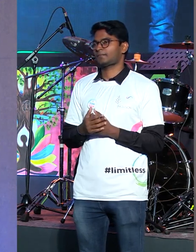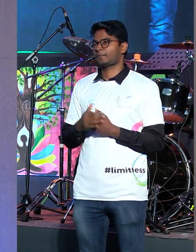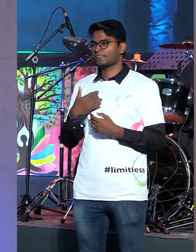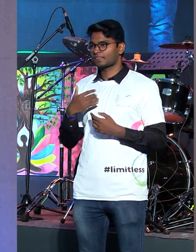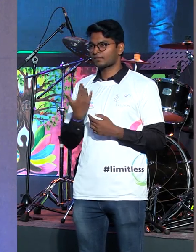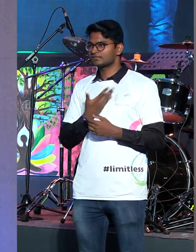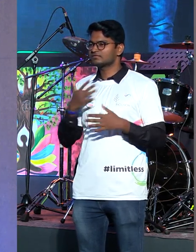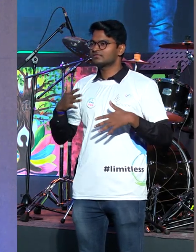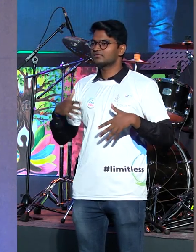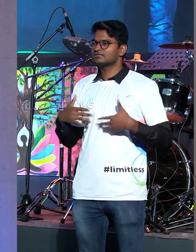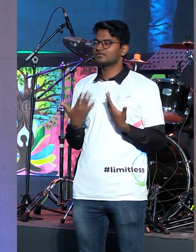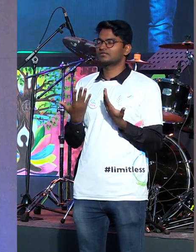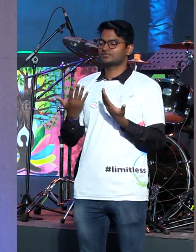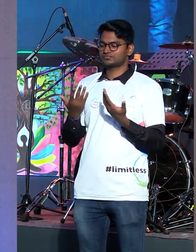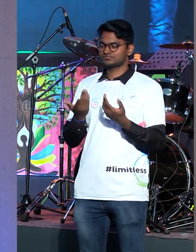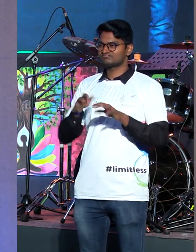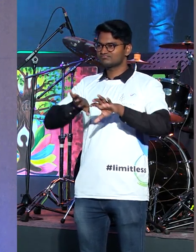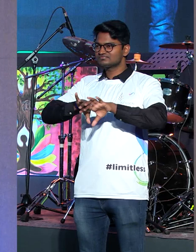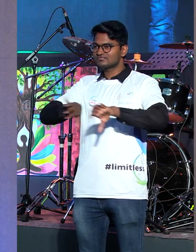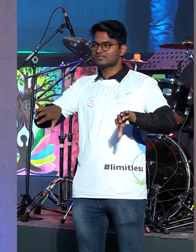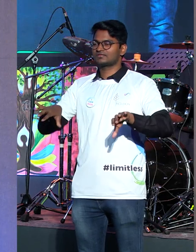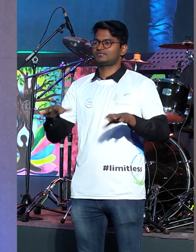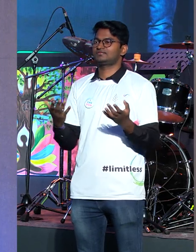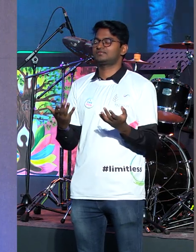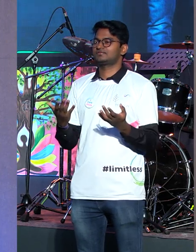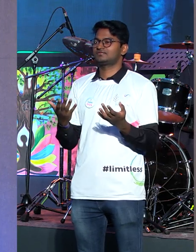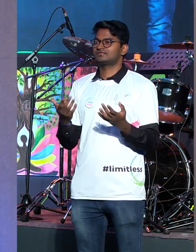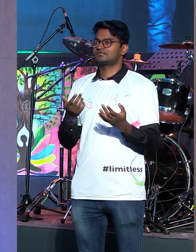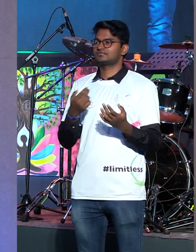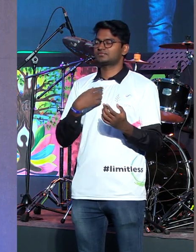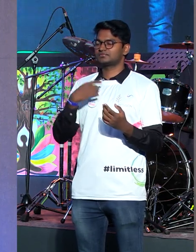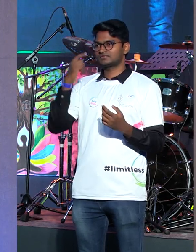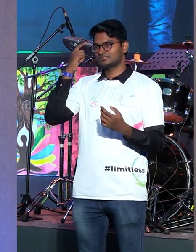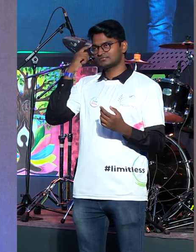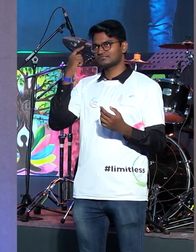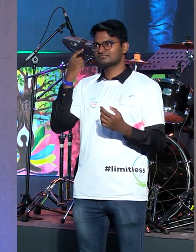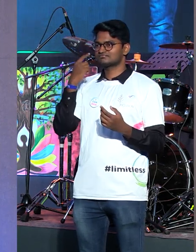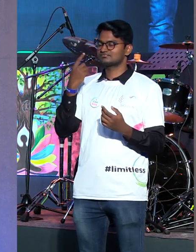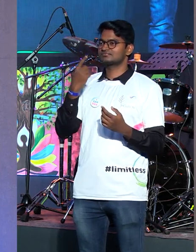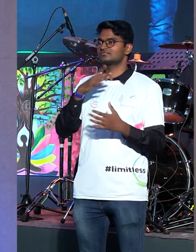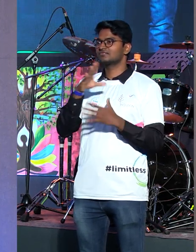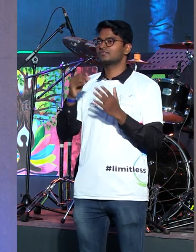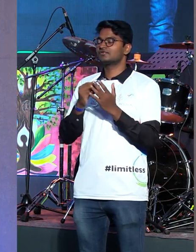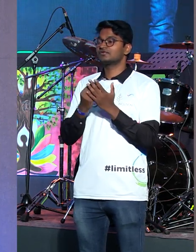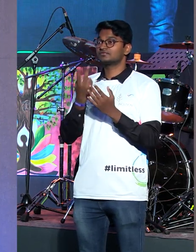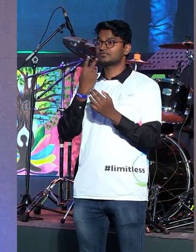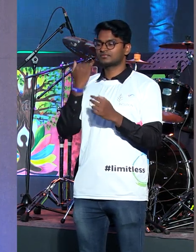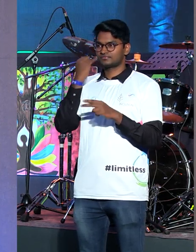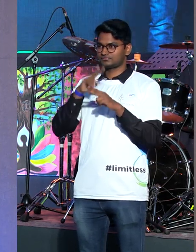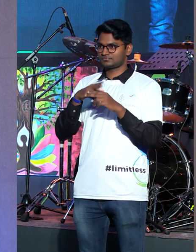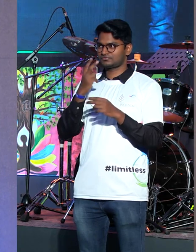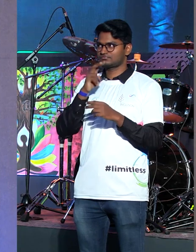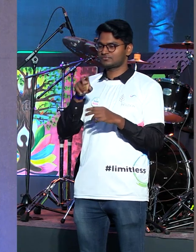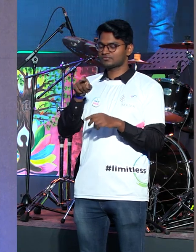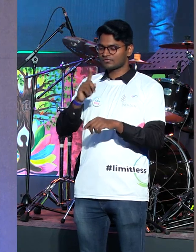how we have divided ourselves, how there is a sense of them and us in every way. I mean, many of you know it